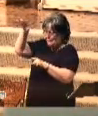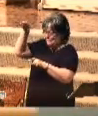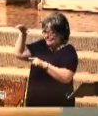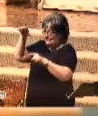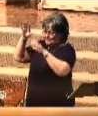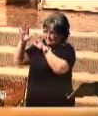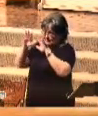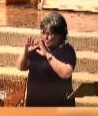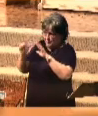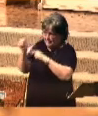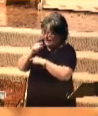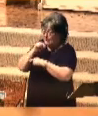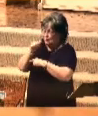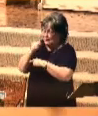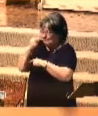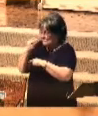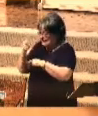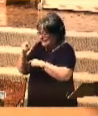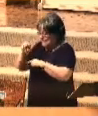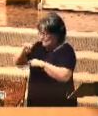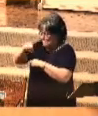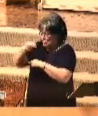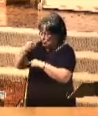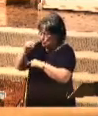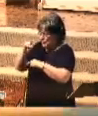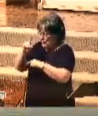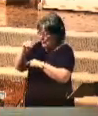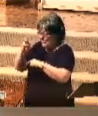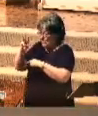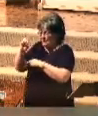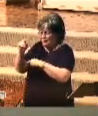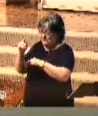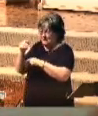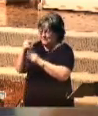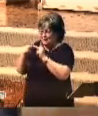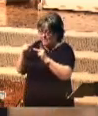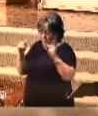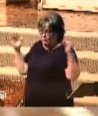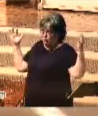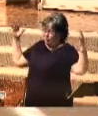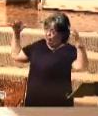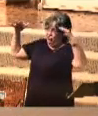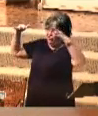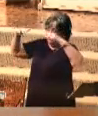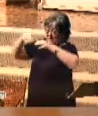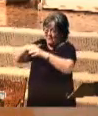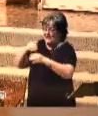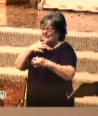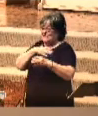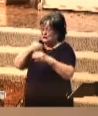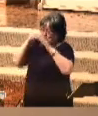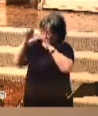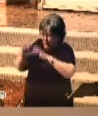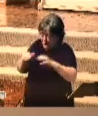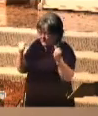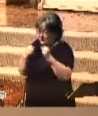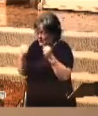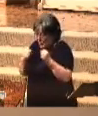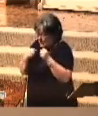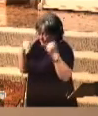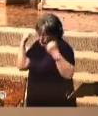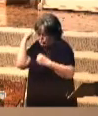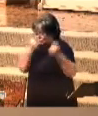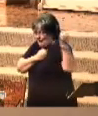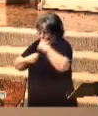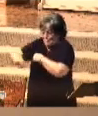not see his shadow. And so we're going to... And there is a multitude of people out there in the snow and cold and bundled up. I